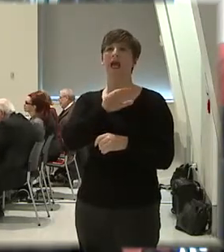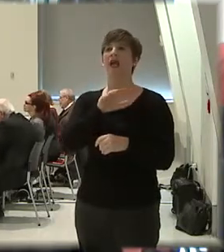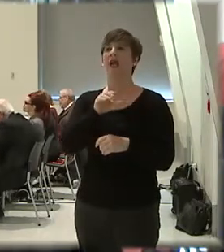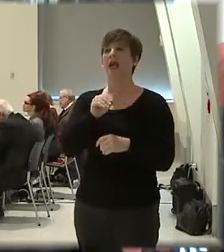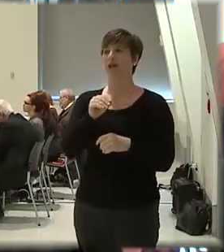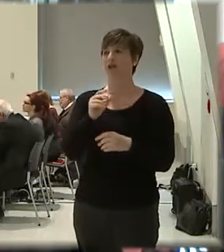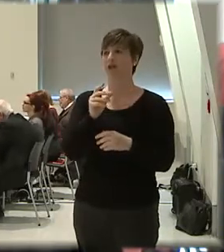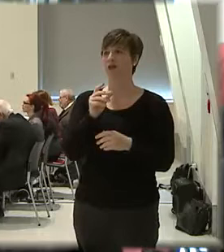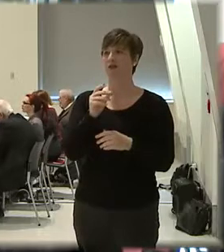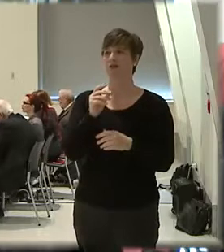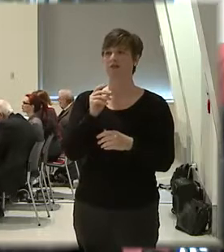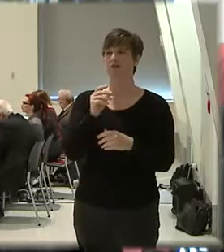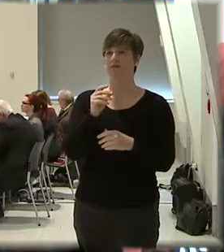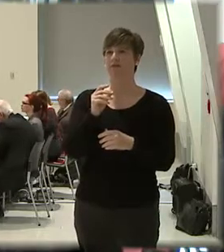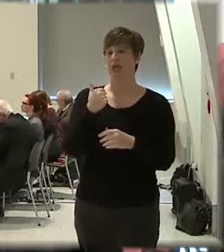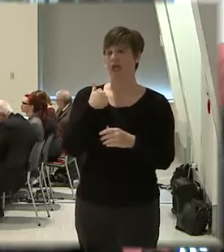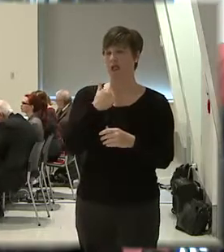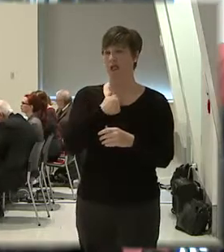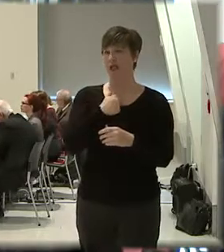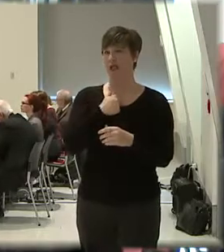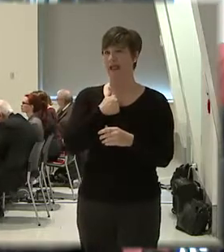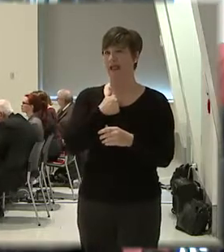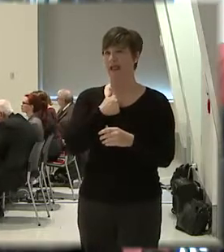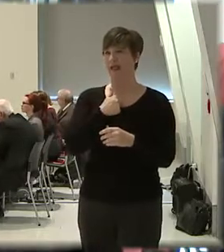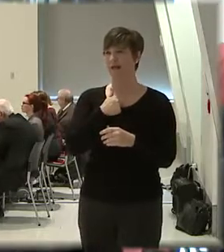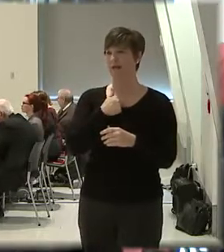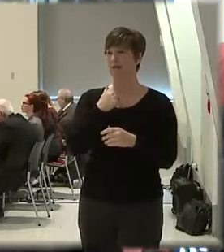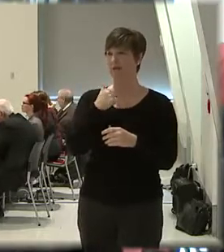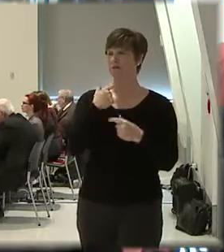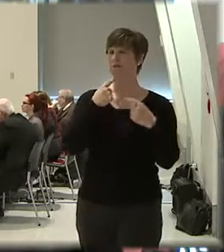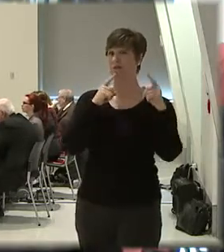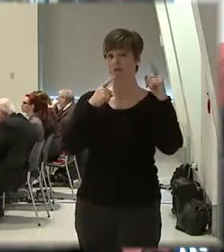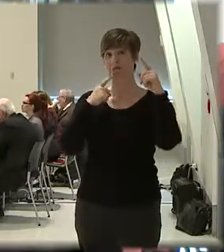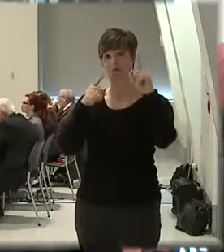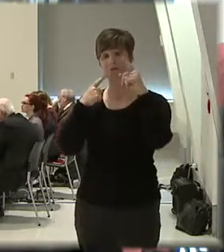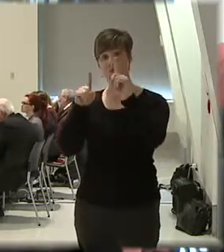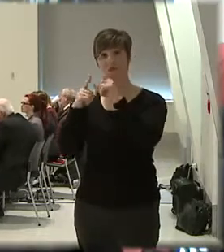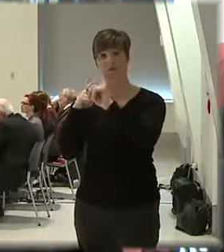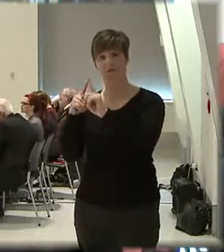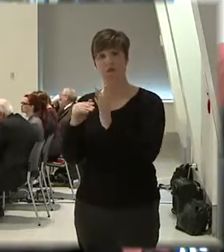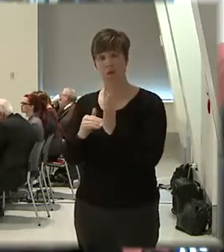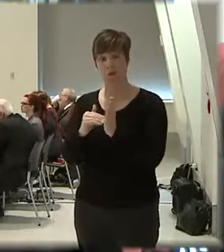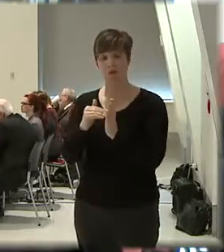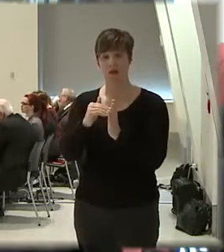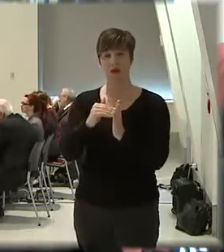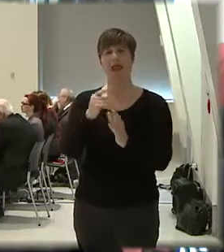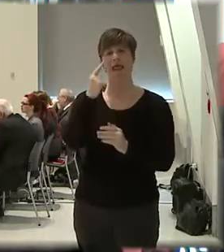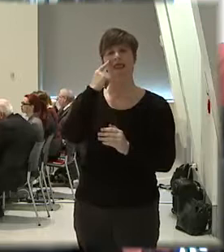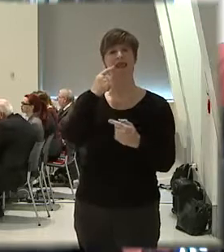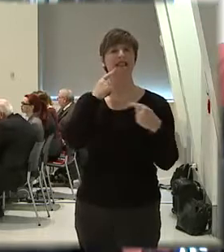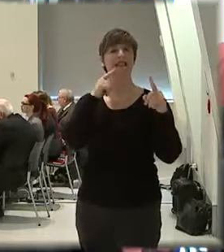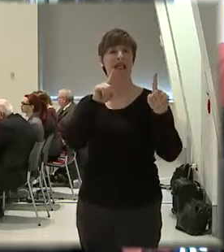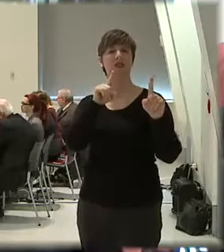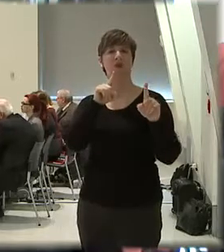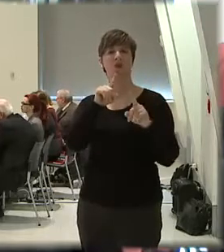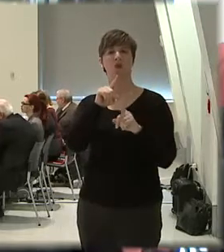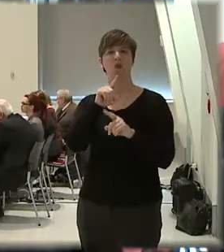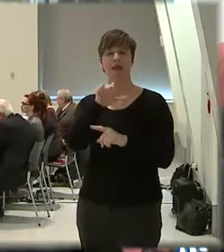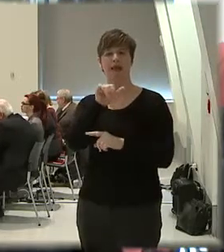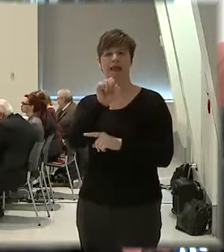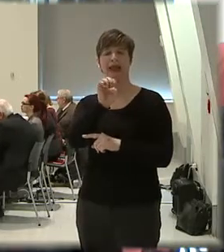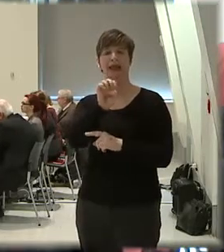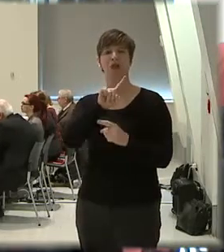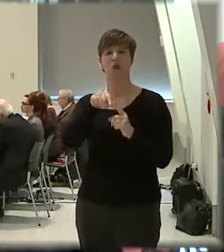as we encountered success cases, and yes, I consider a success case when